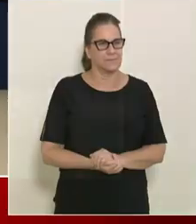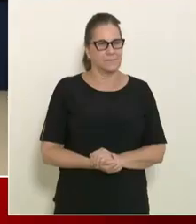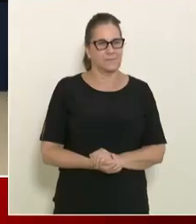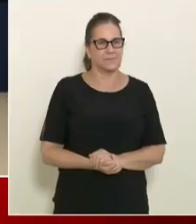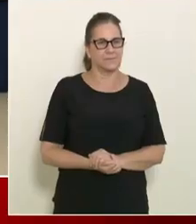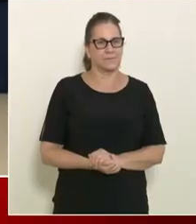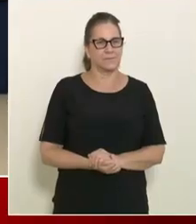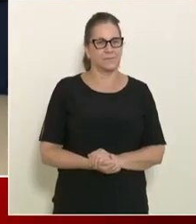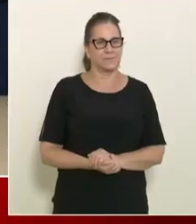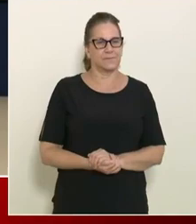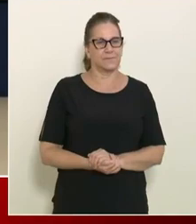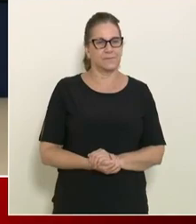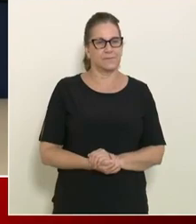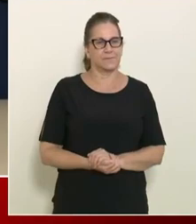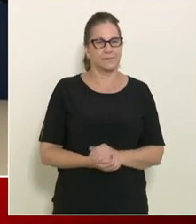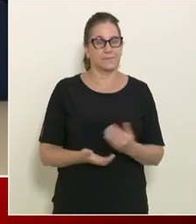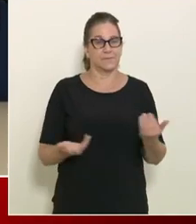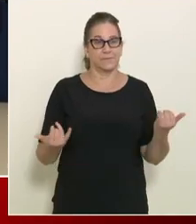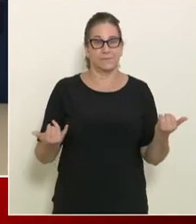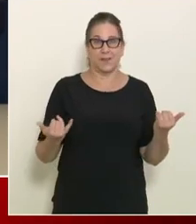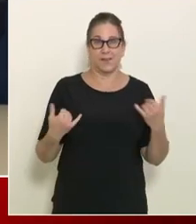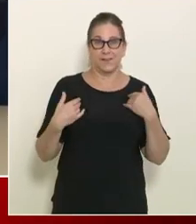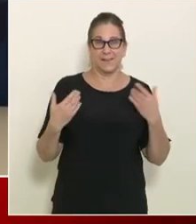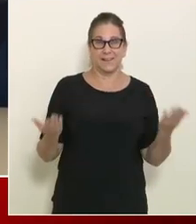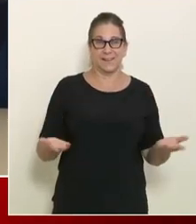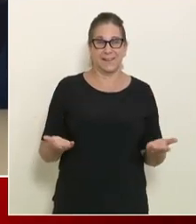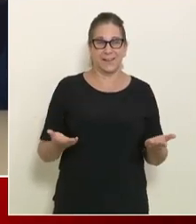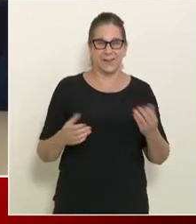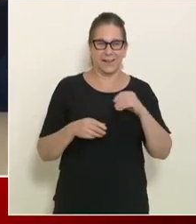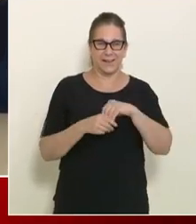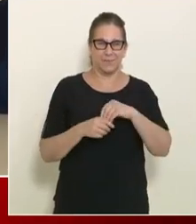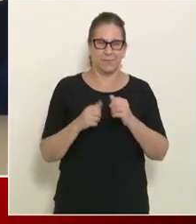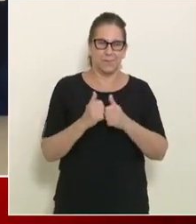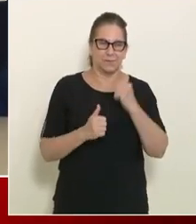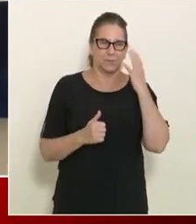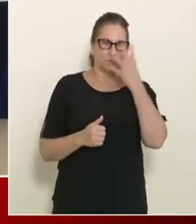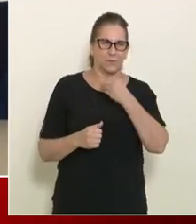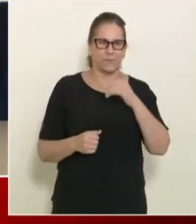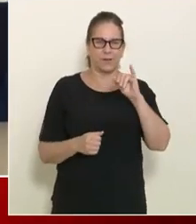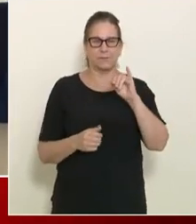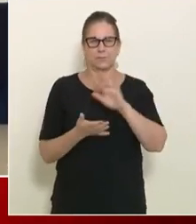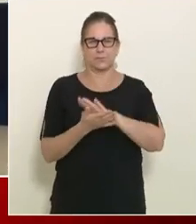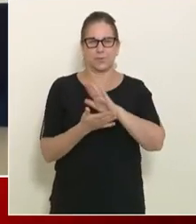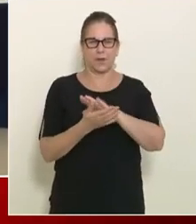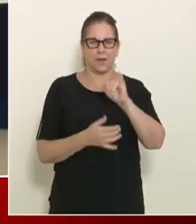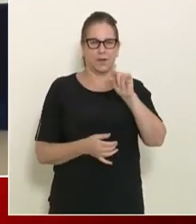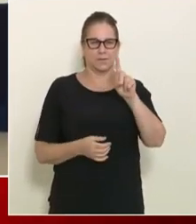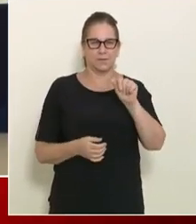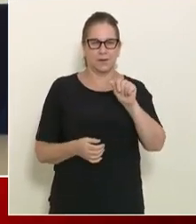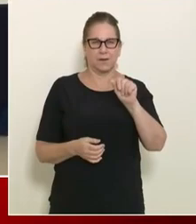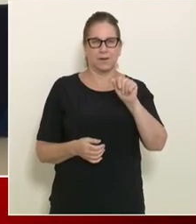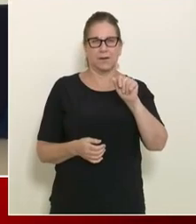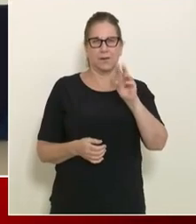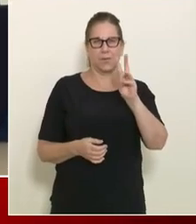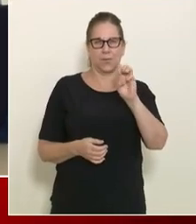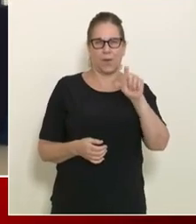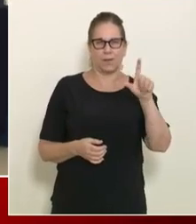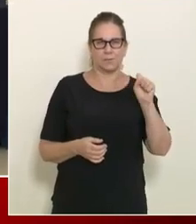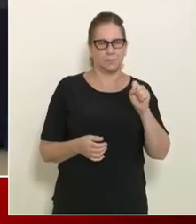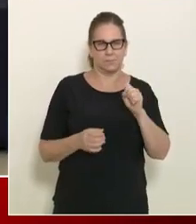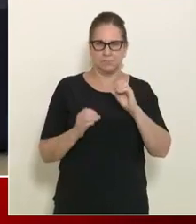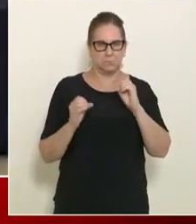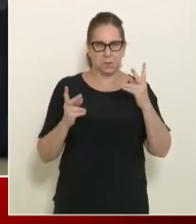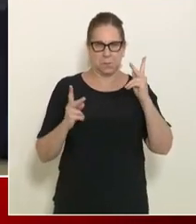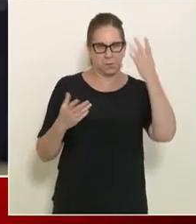in the beautiful new Ida B. Wells Middle School. And for people who are not familiar with Ida B. Wells,